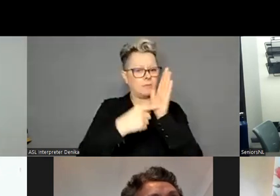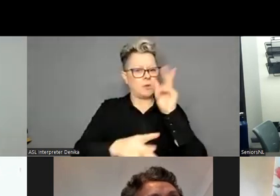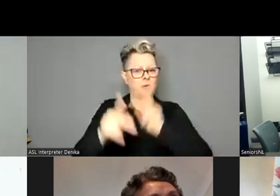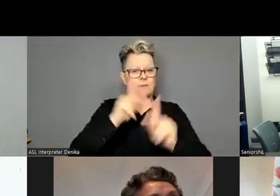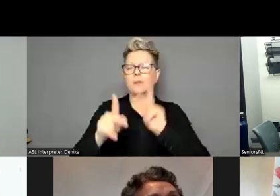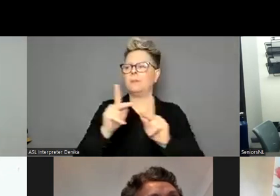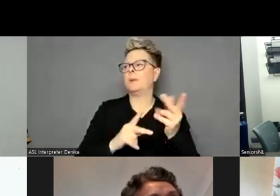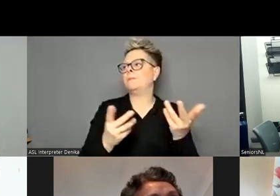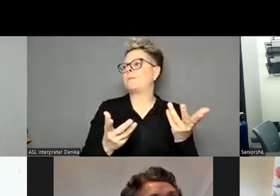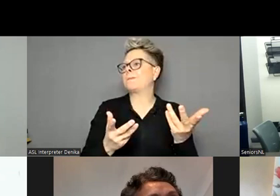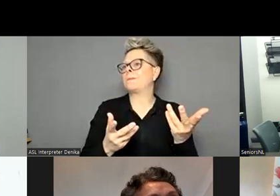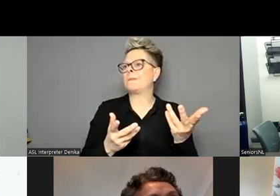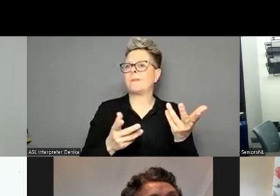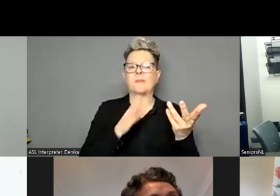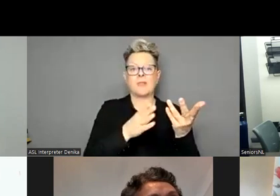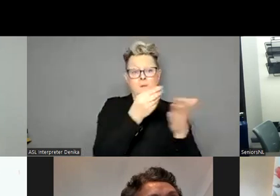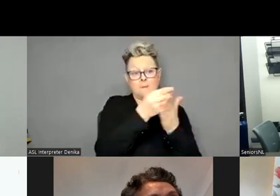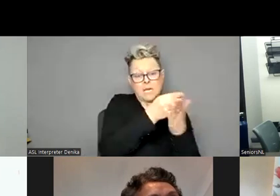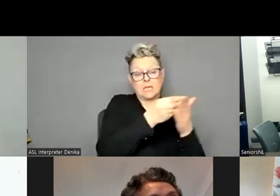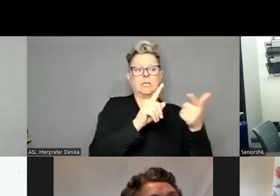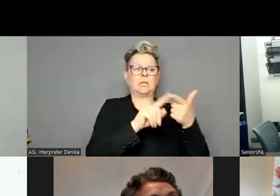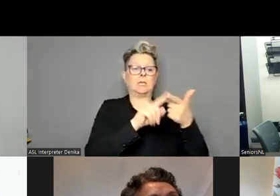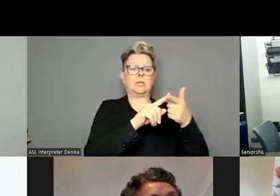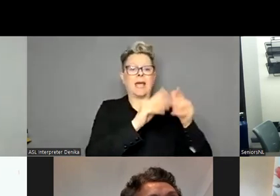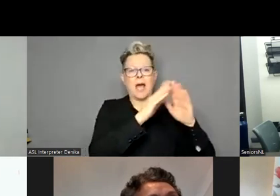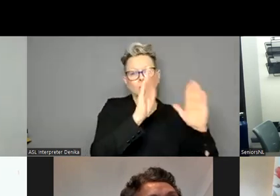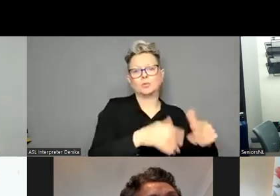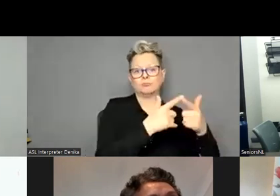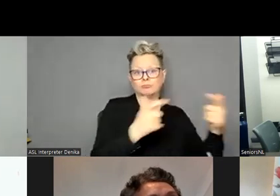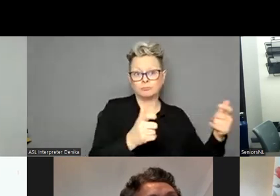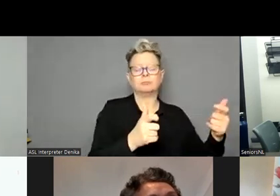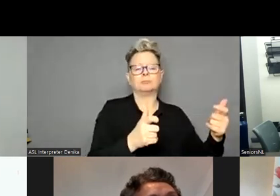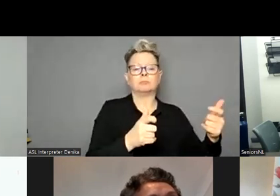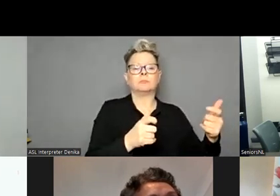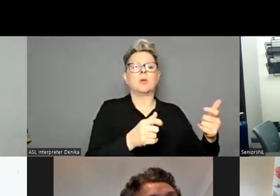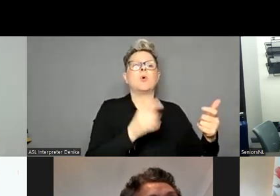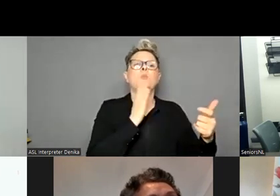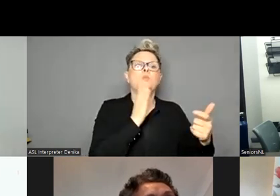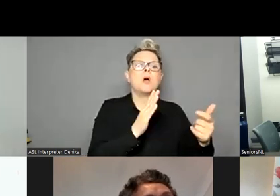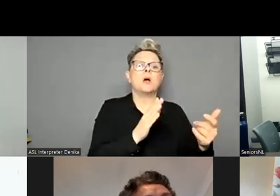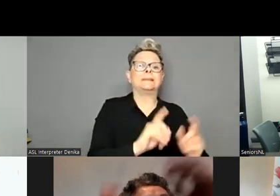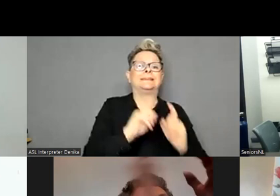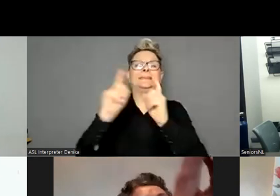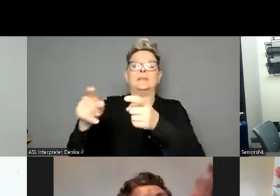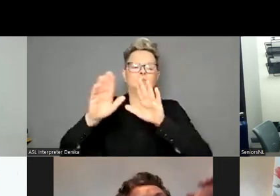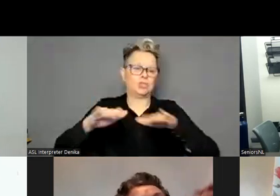their property and their money is left in trust for their children, and they name a trustee who can pay out certain amounts to the child's guardian